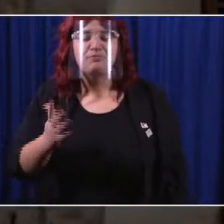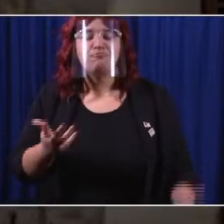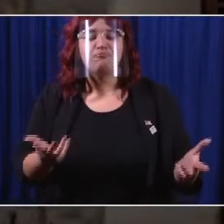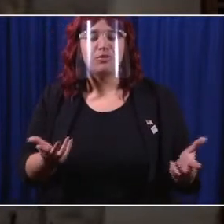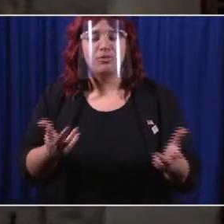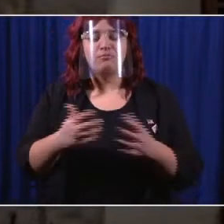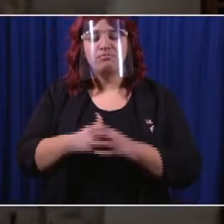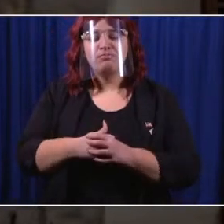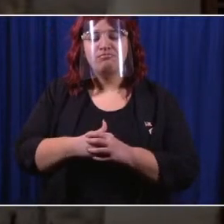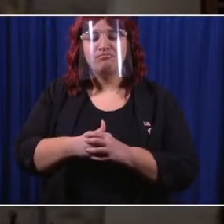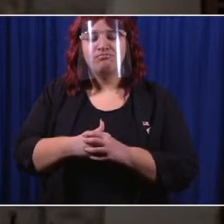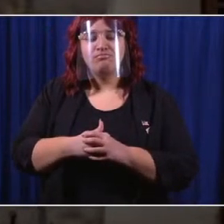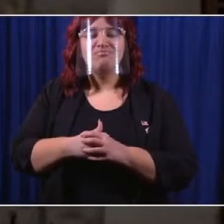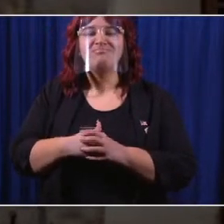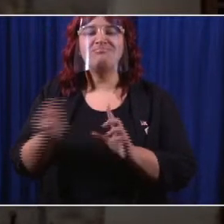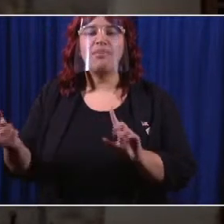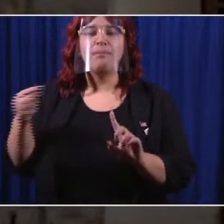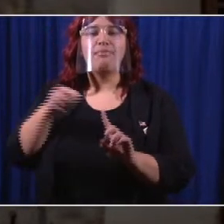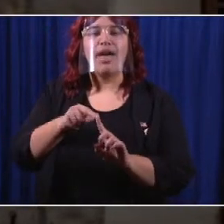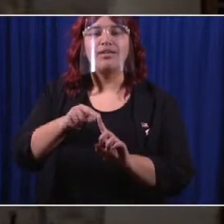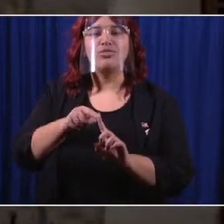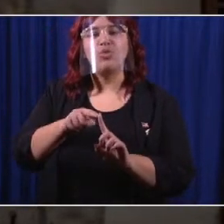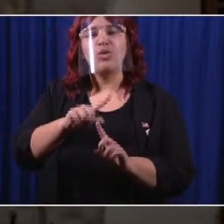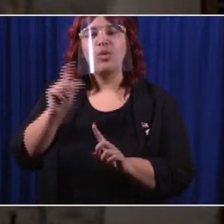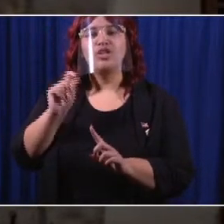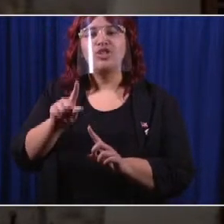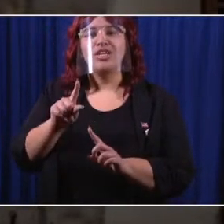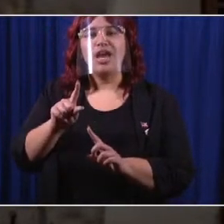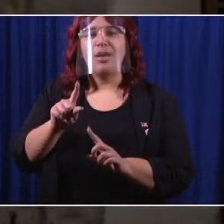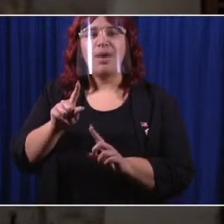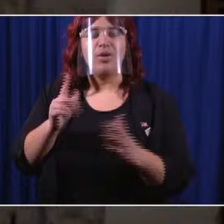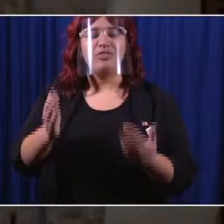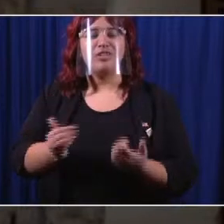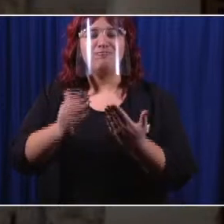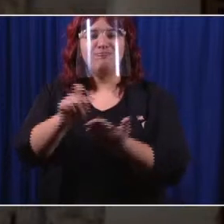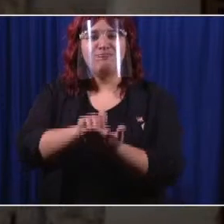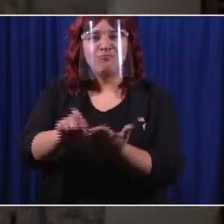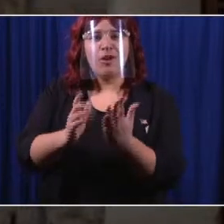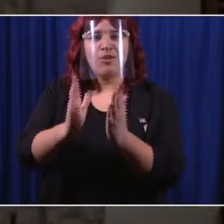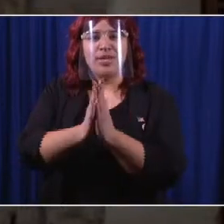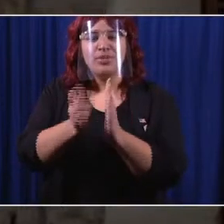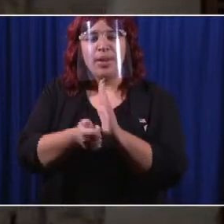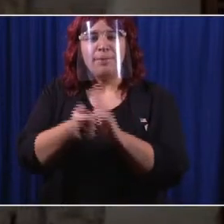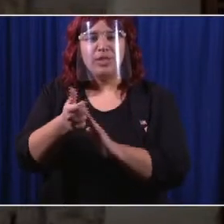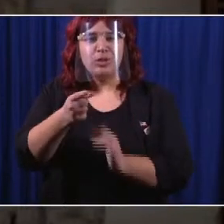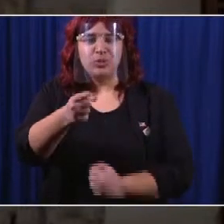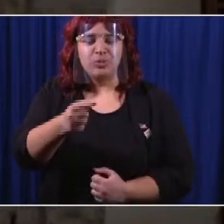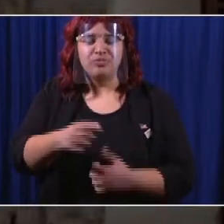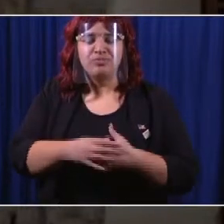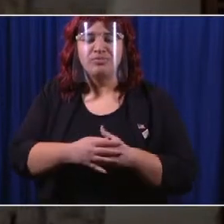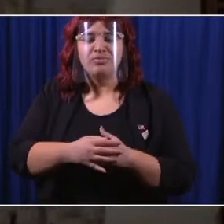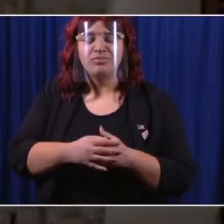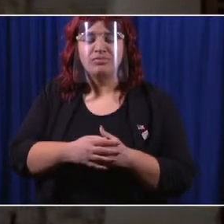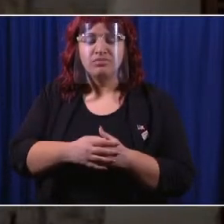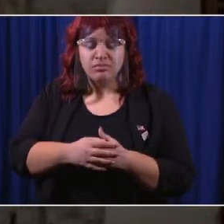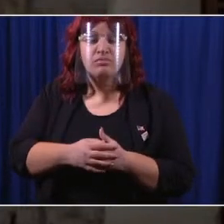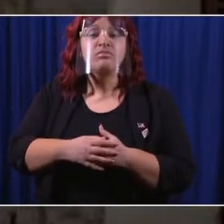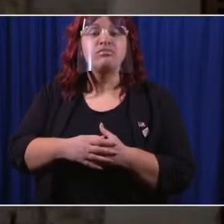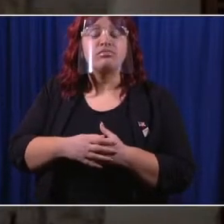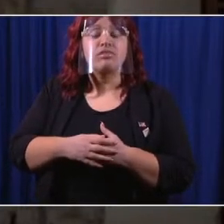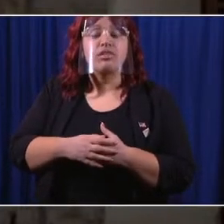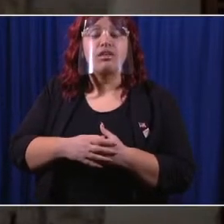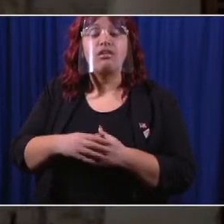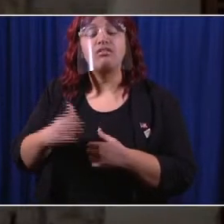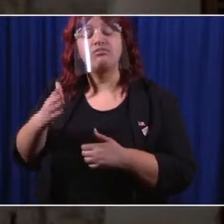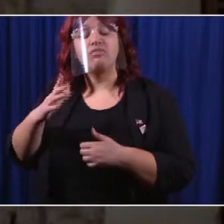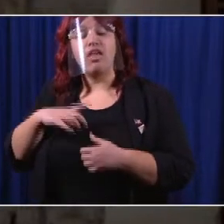stay on the articles of impeachment really quickly, I'm just wondering, has the backlash from some members of the Ohio